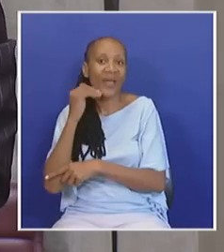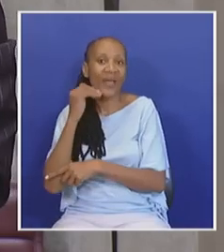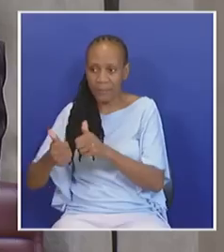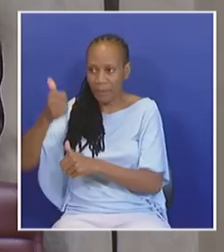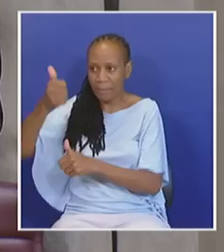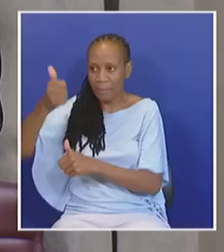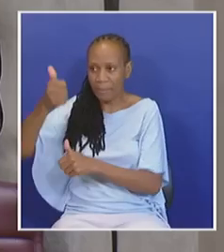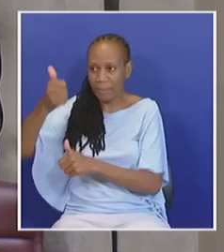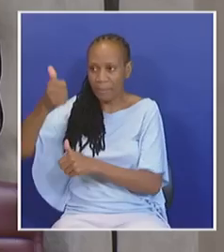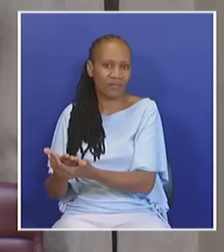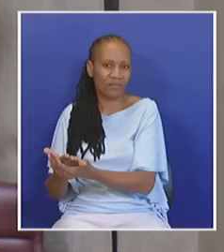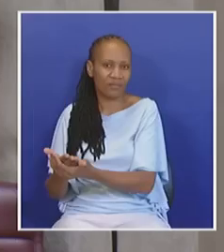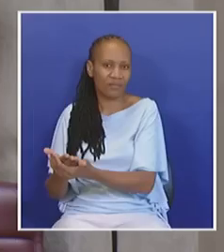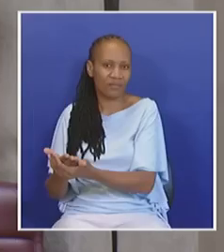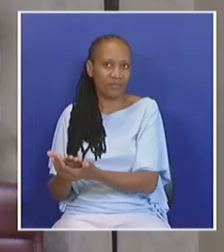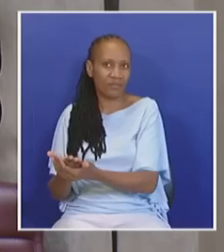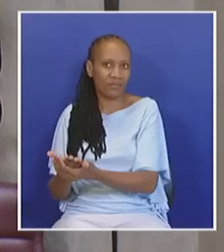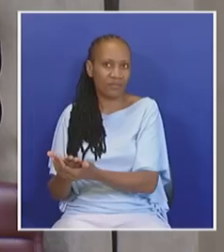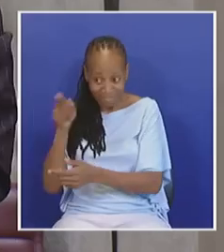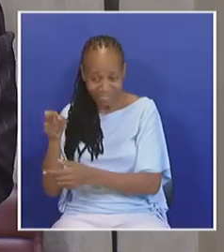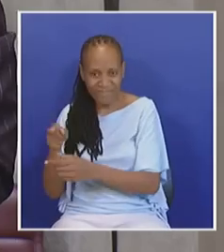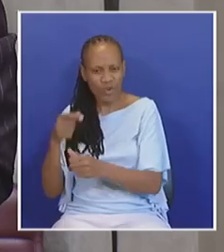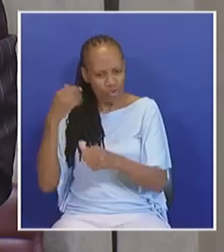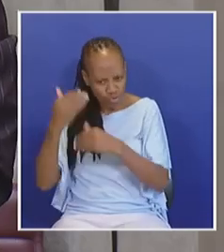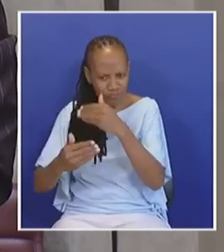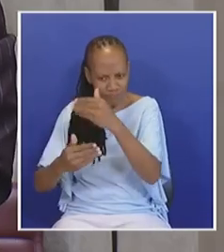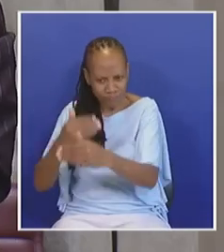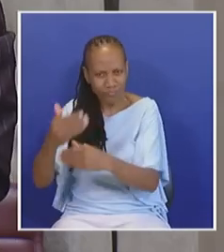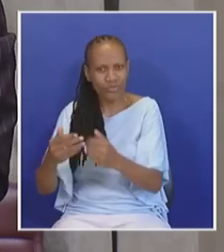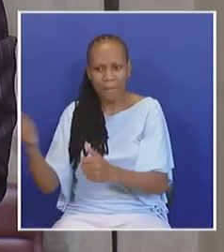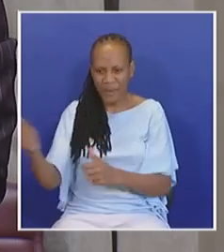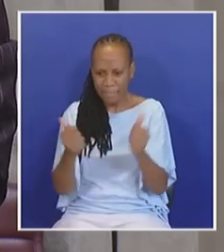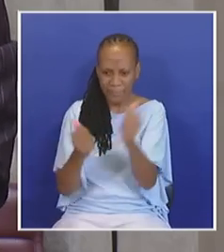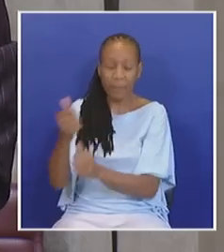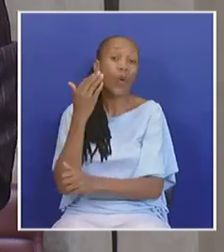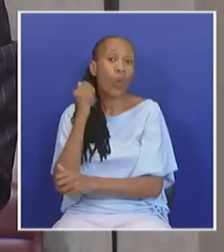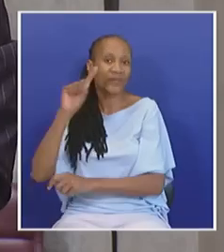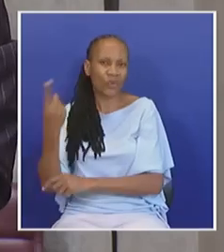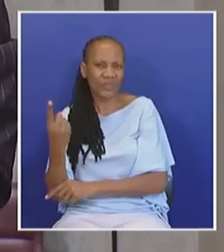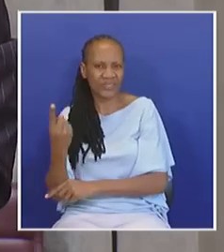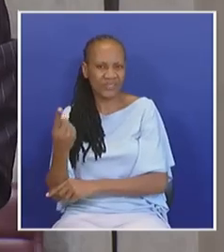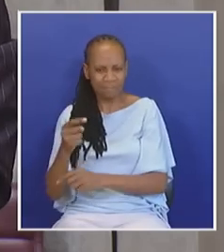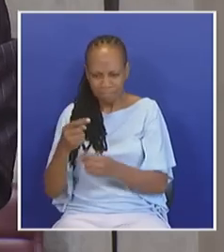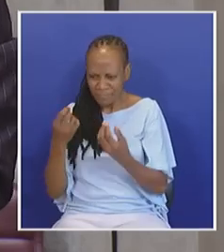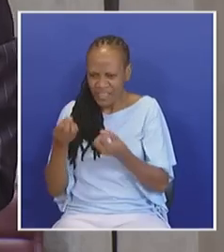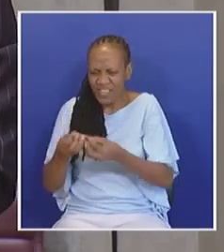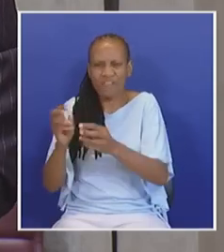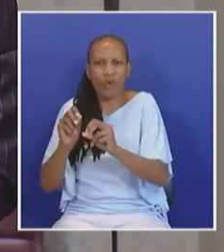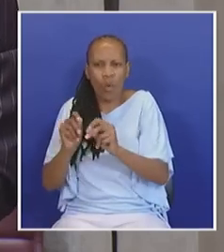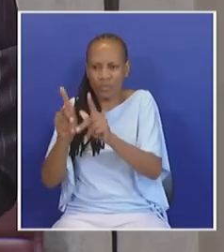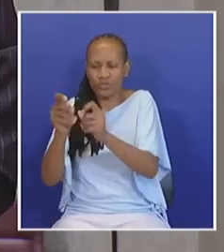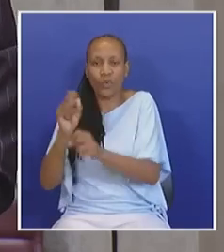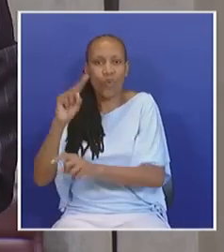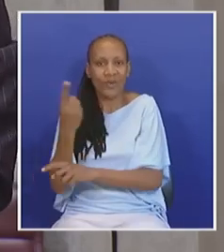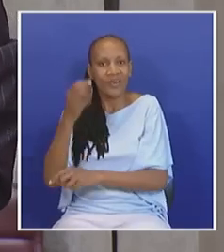and their subjugation. They co-opted white workers into the system by offering them exclusive privileges in order